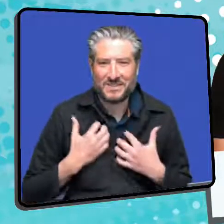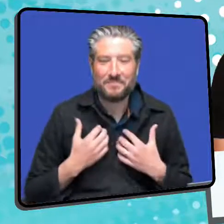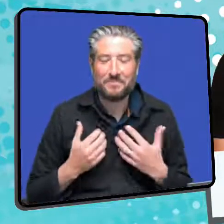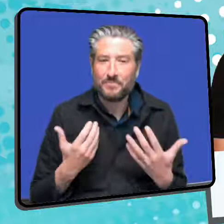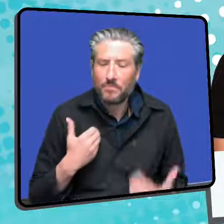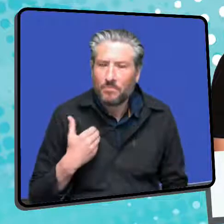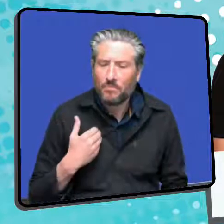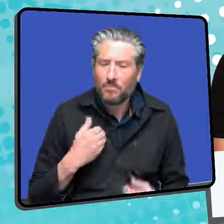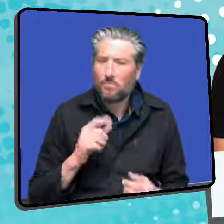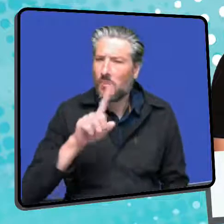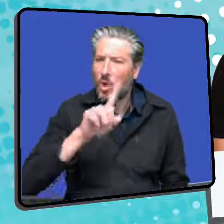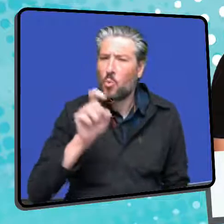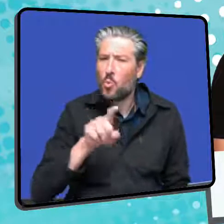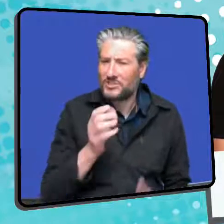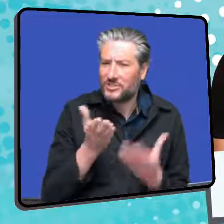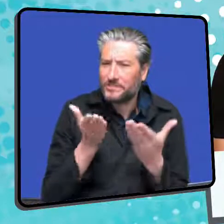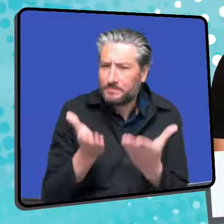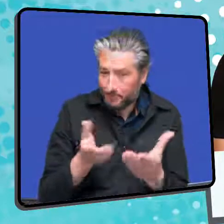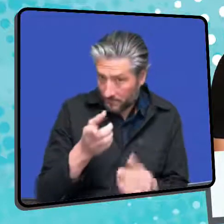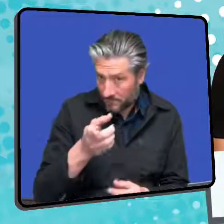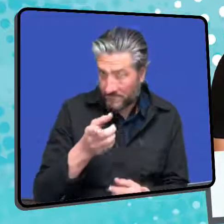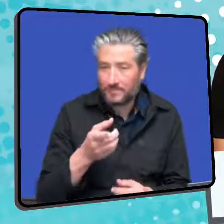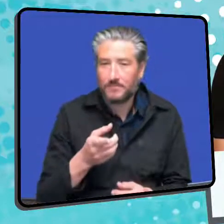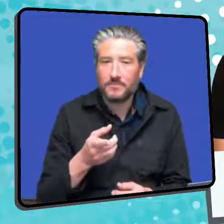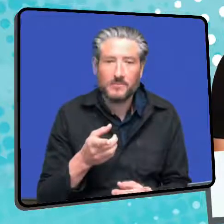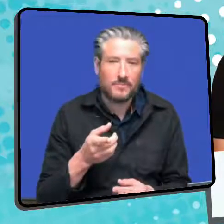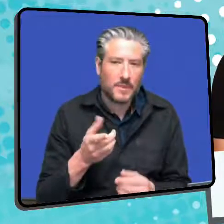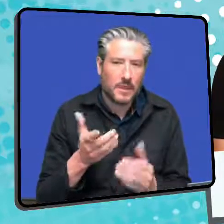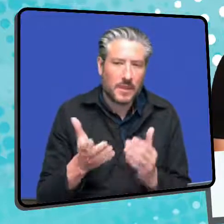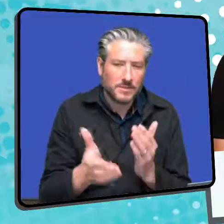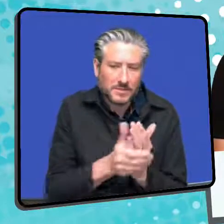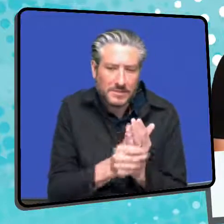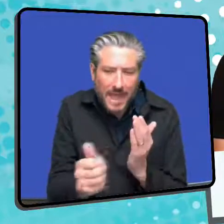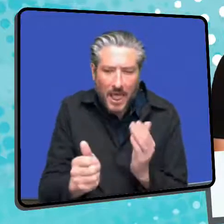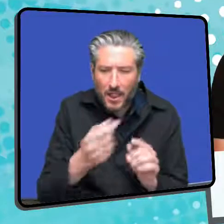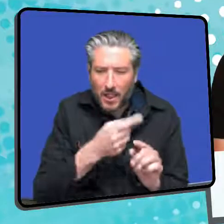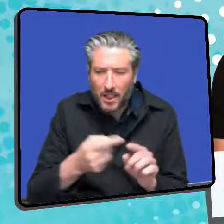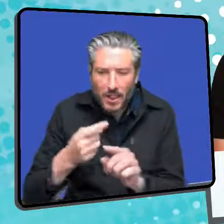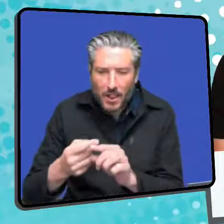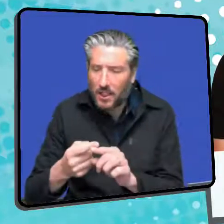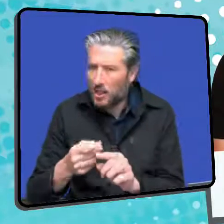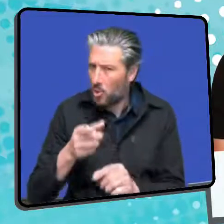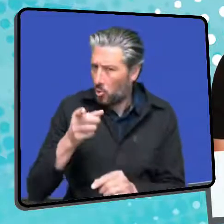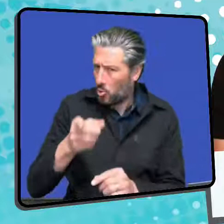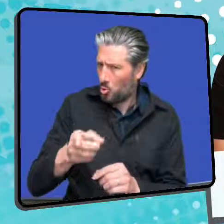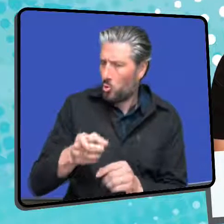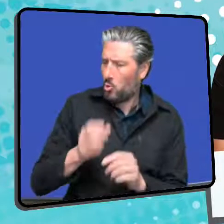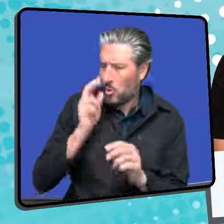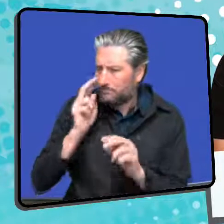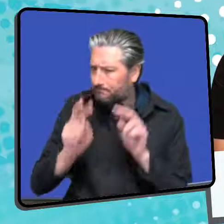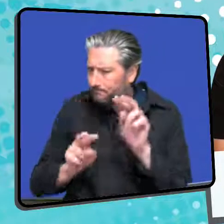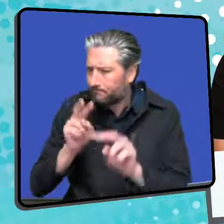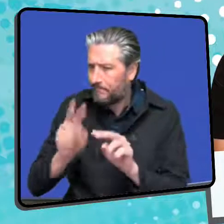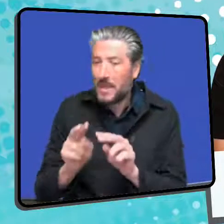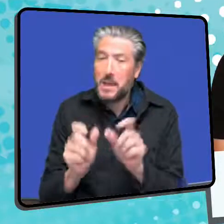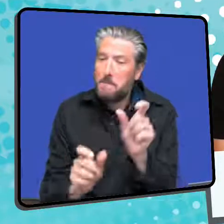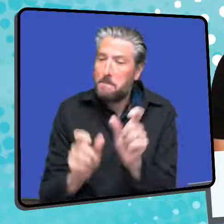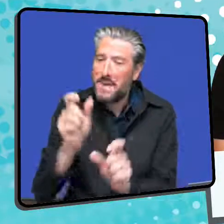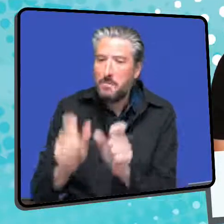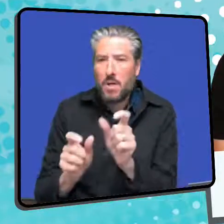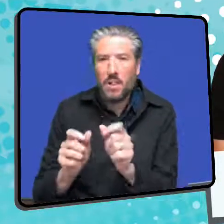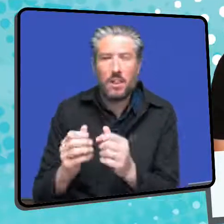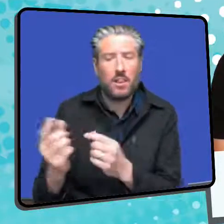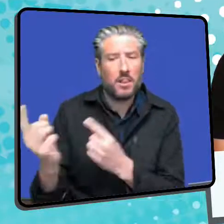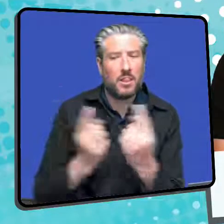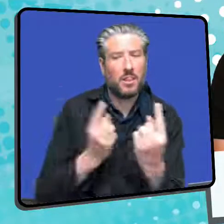skill sets and stuff like that, who are the types of people? Do you see patterns in the people that come and take your courses? Are they